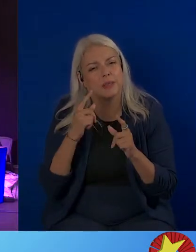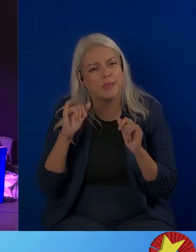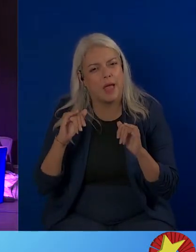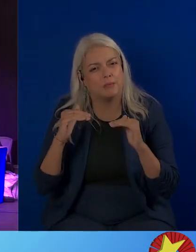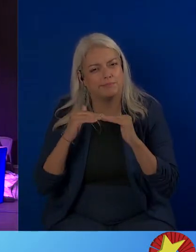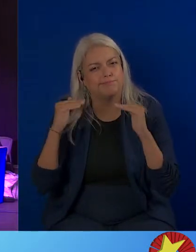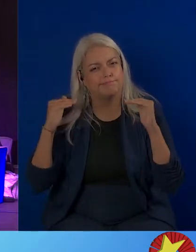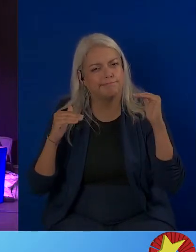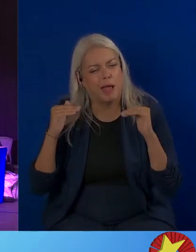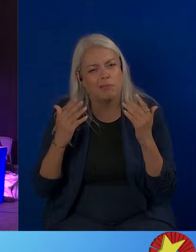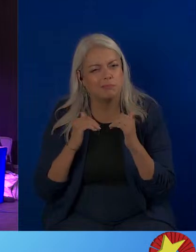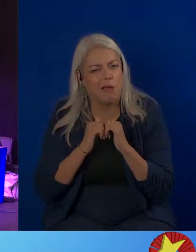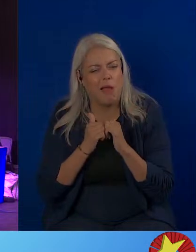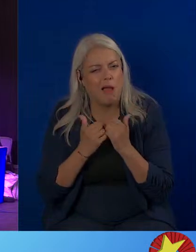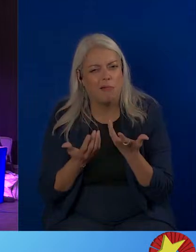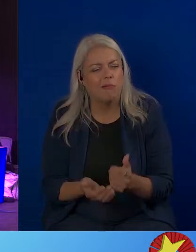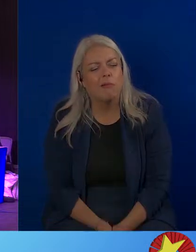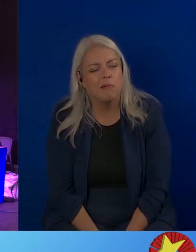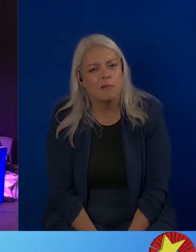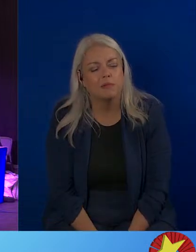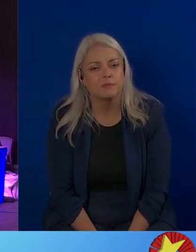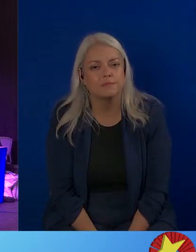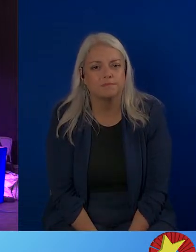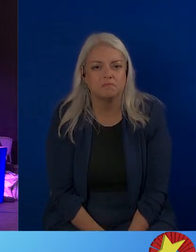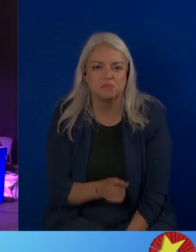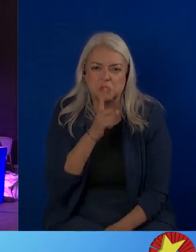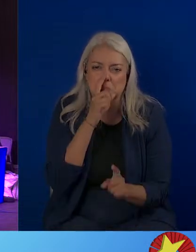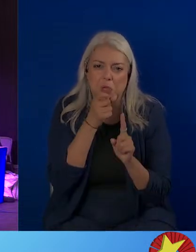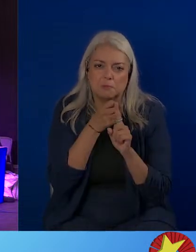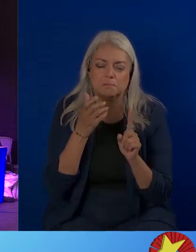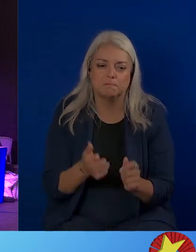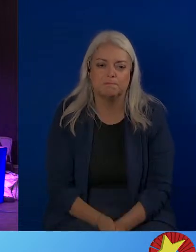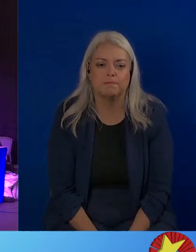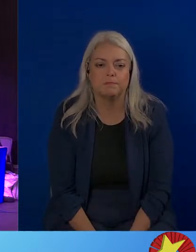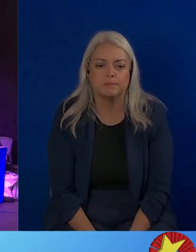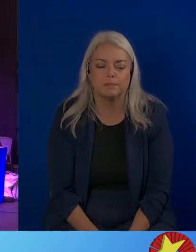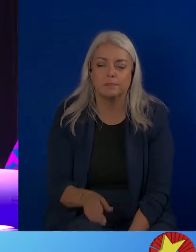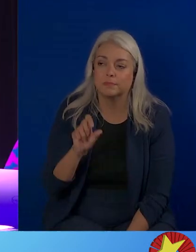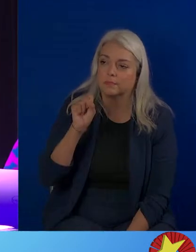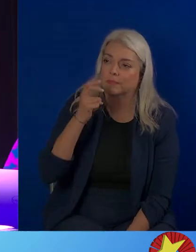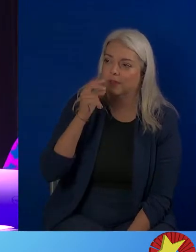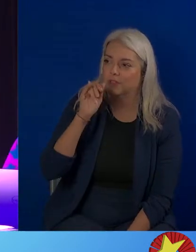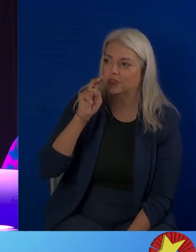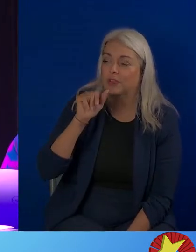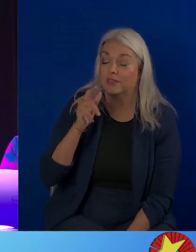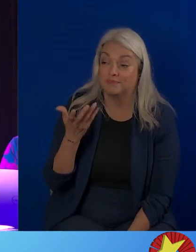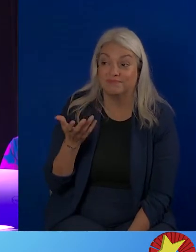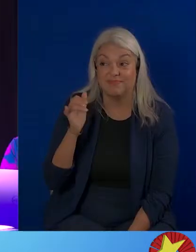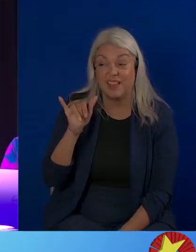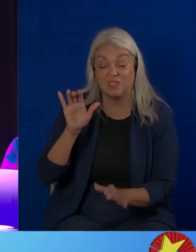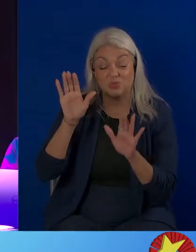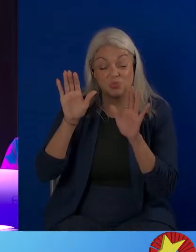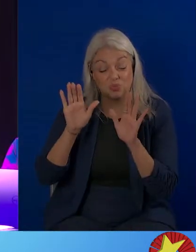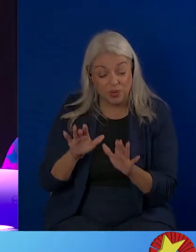equilibrium in all of these areas. So can you speak to that? That is a great question. Linda, I will actually defer to